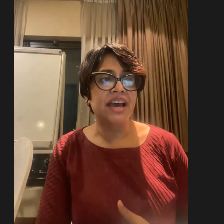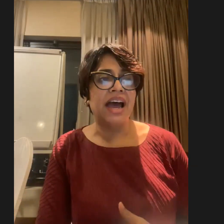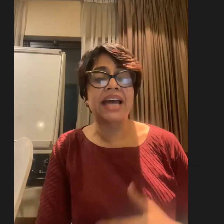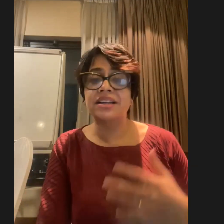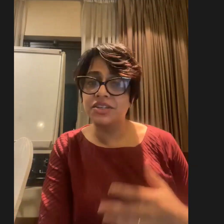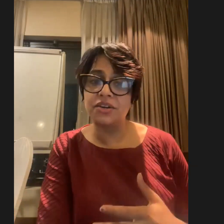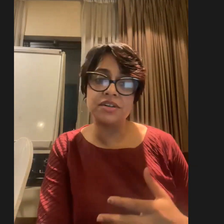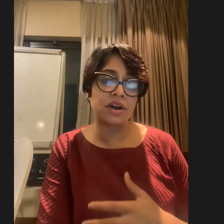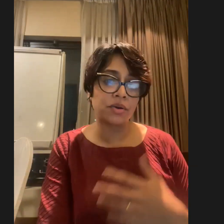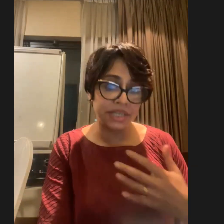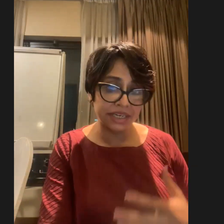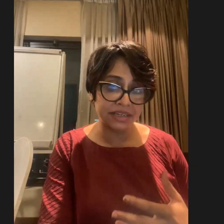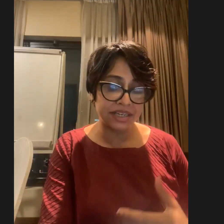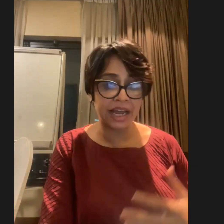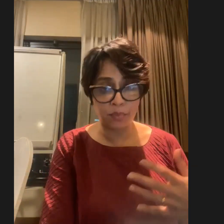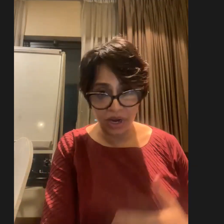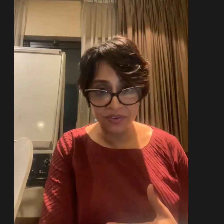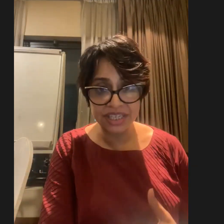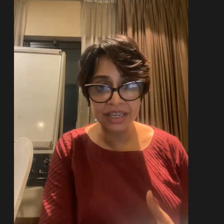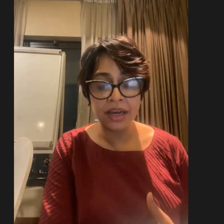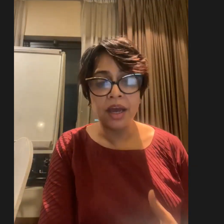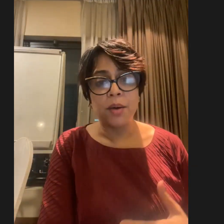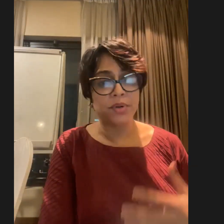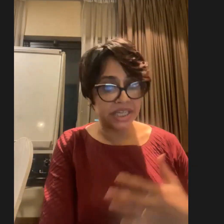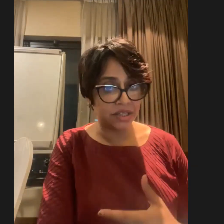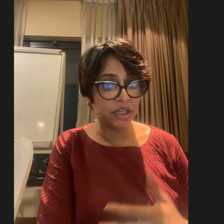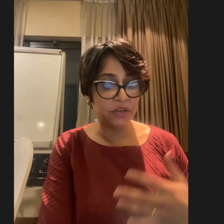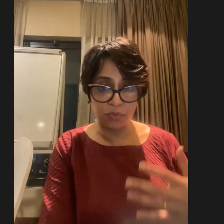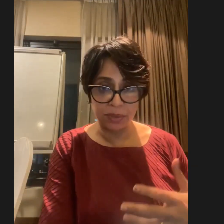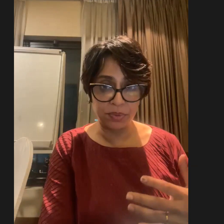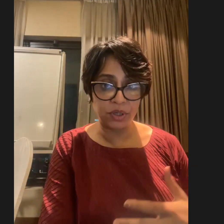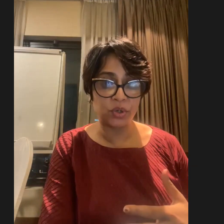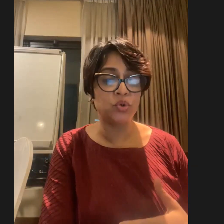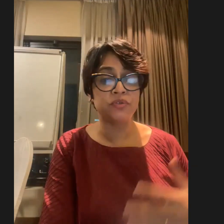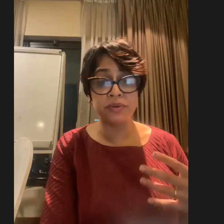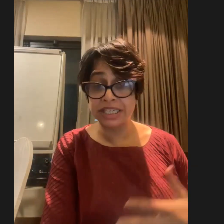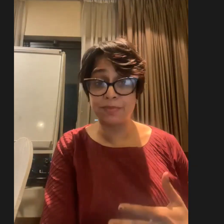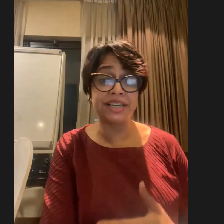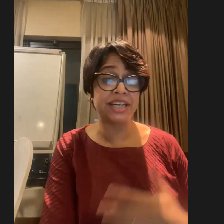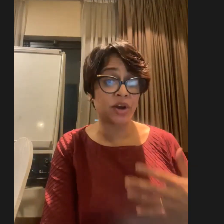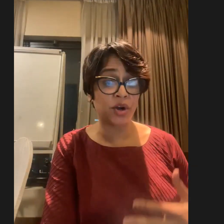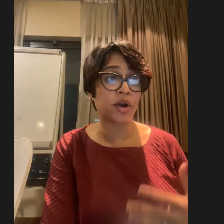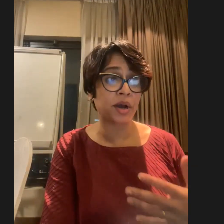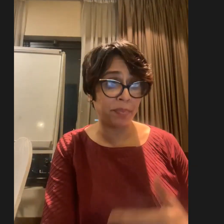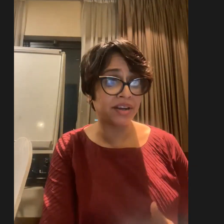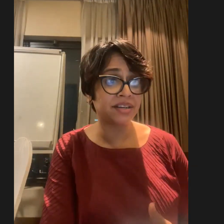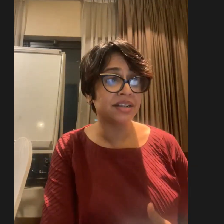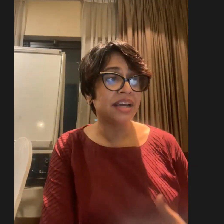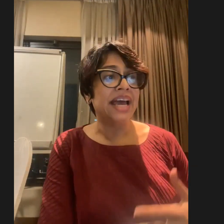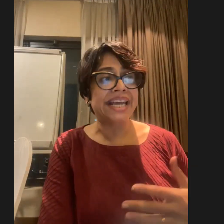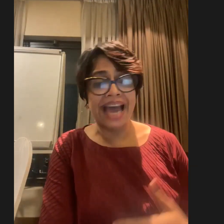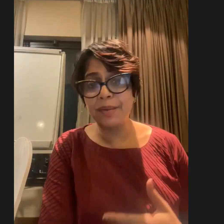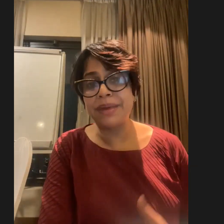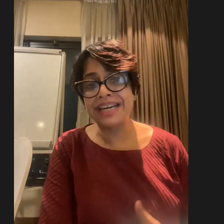stations, and concerns around dignity and privacy, particularly for people whose disabilities are not